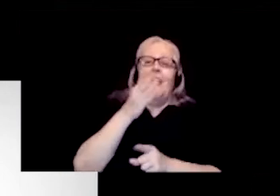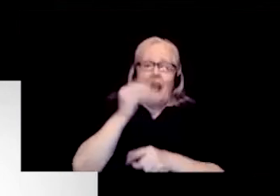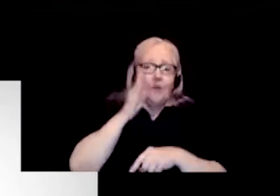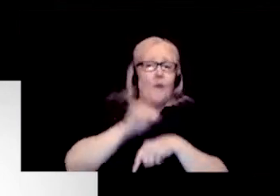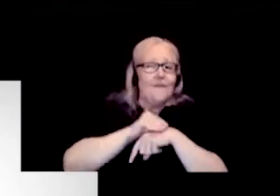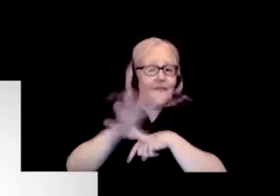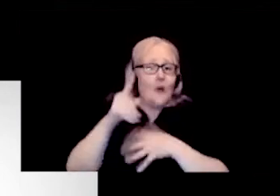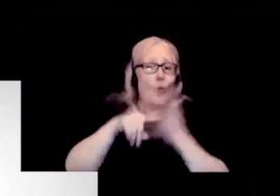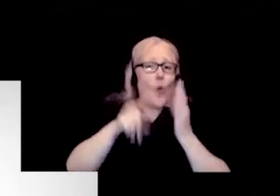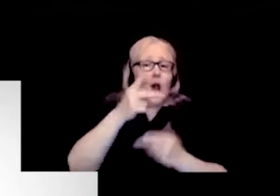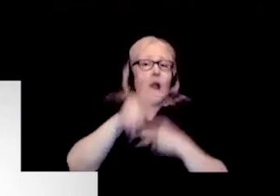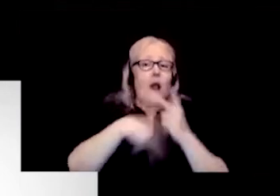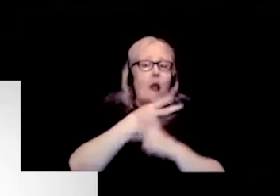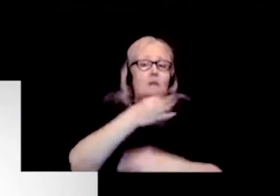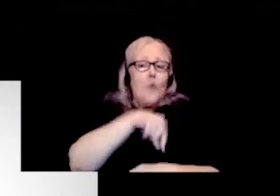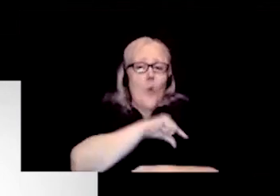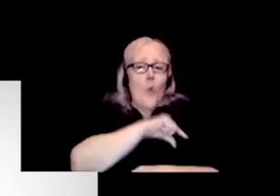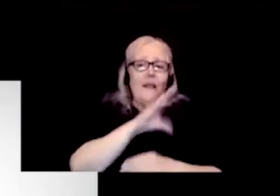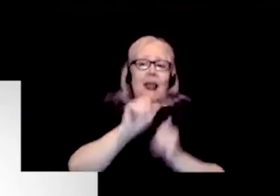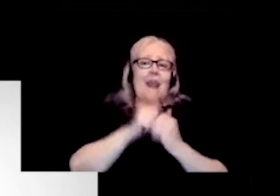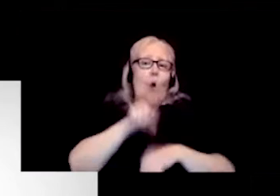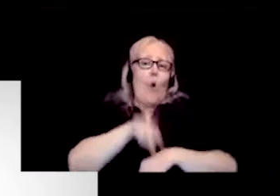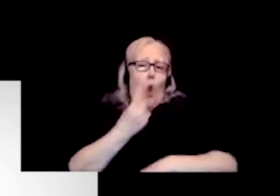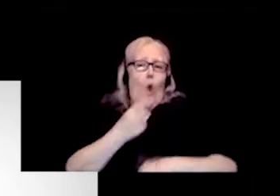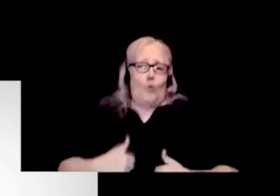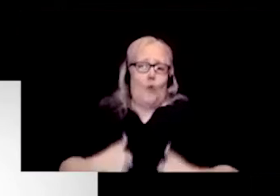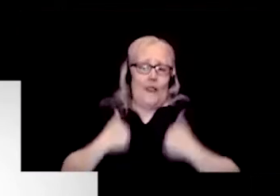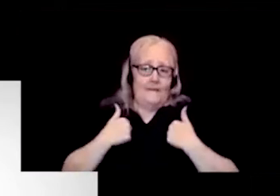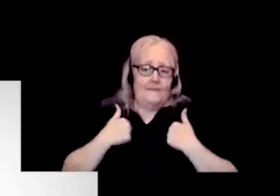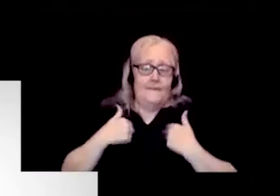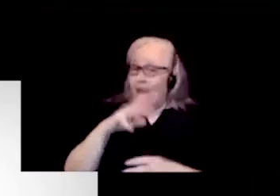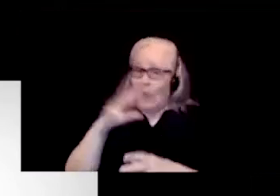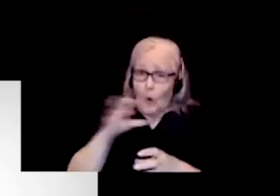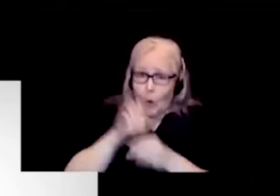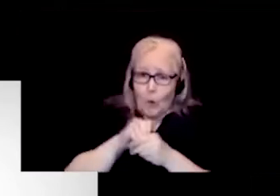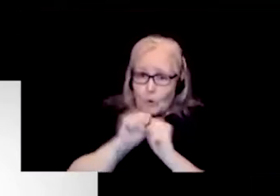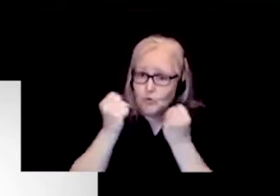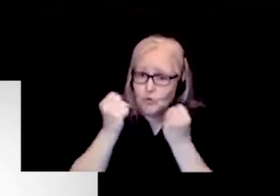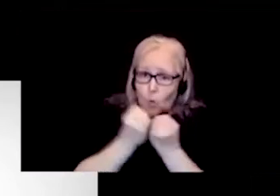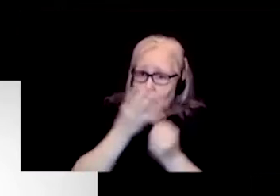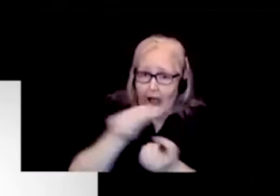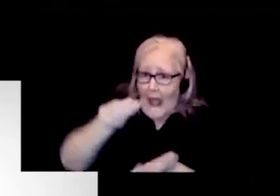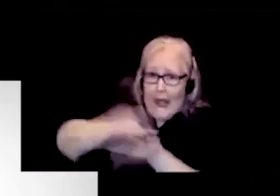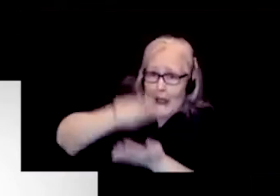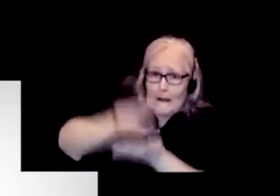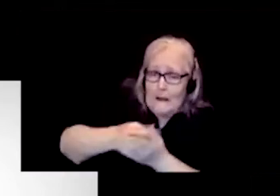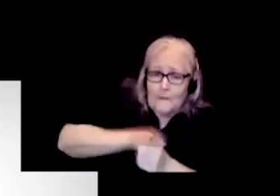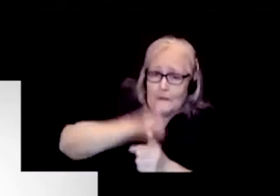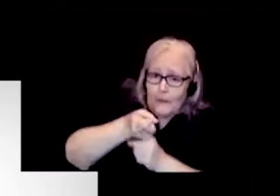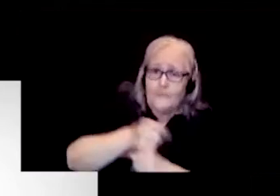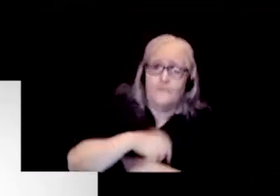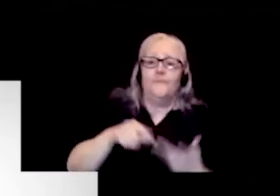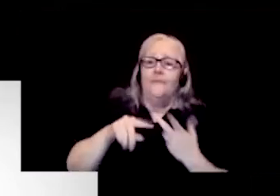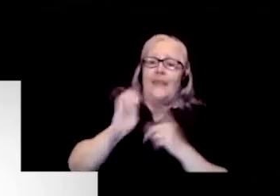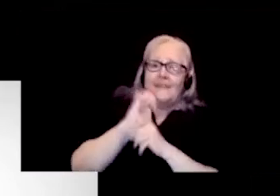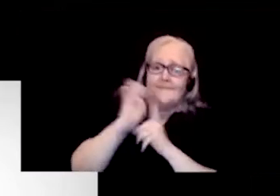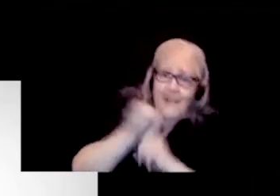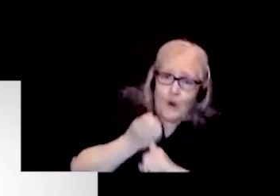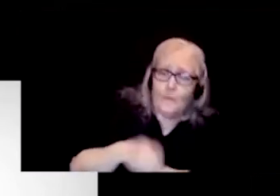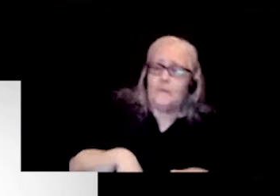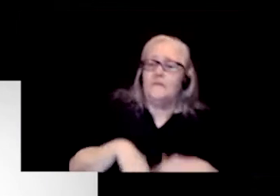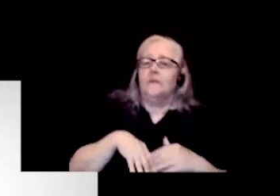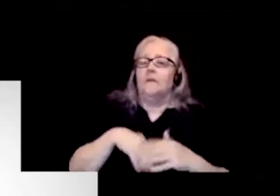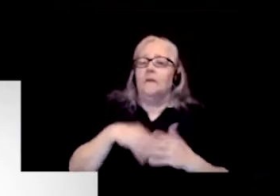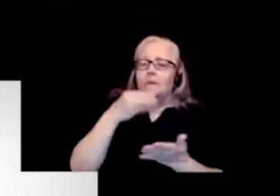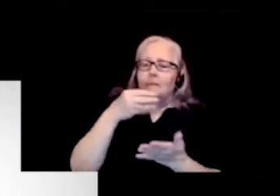life on this earth, including the social and economic determinants of health, environmental determinants, economic, behavioral health,